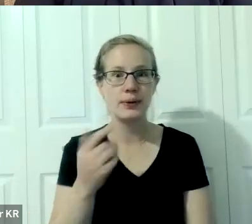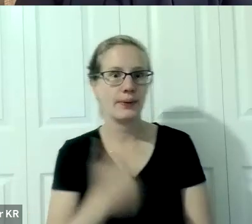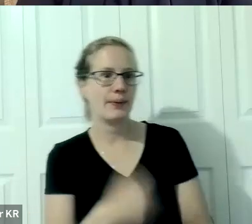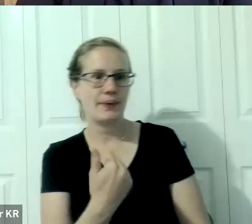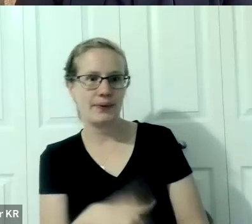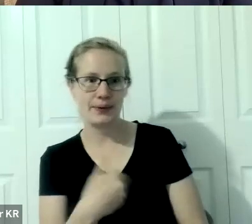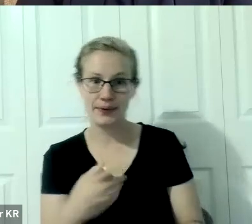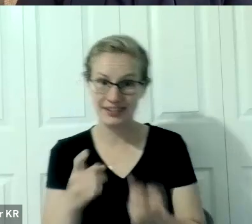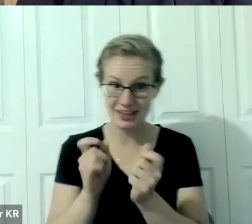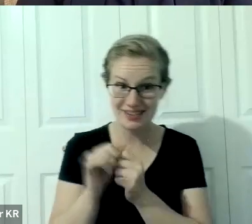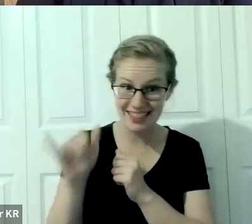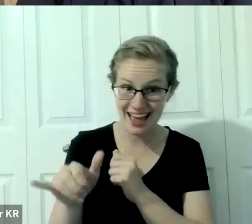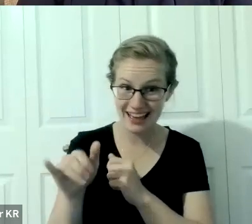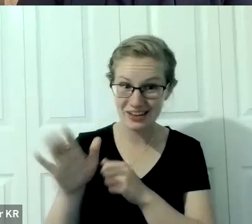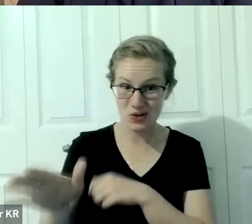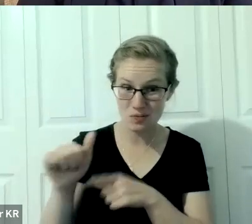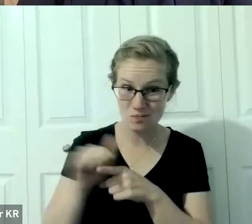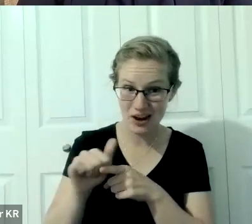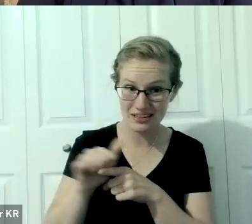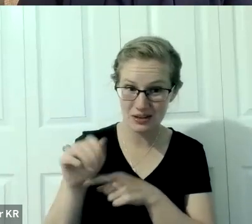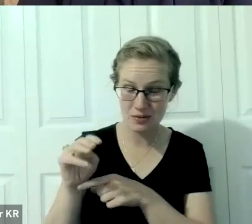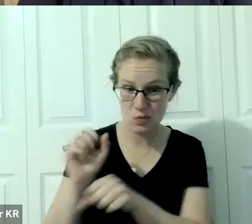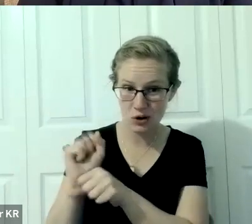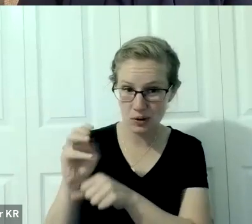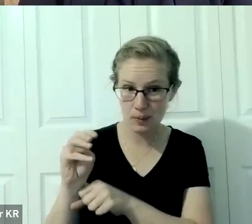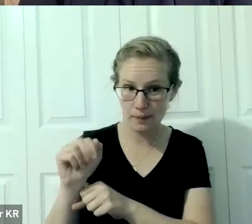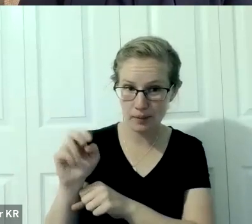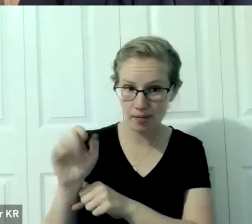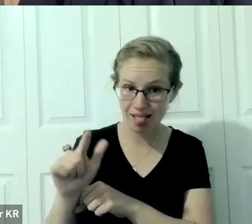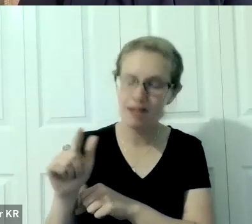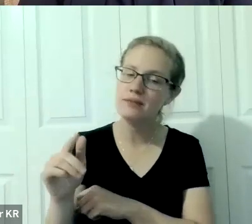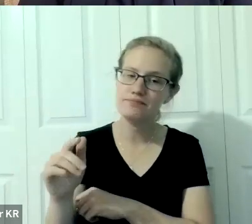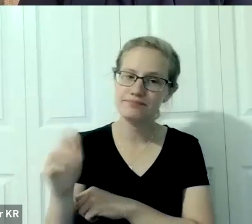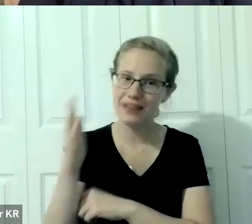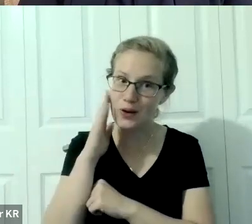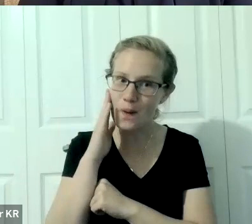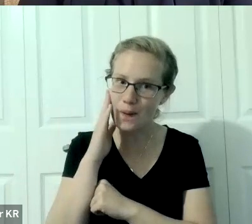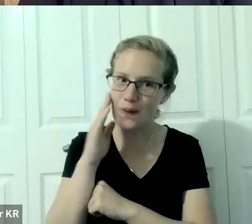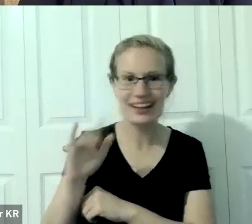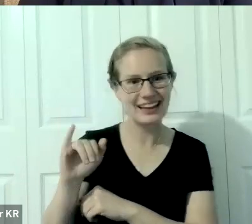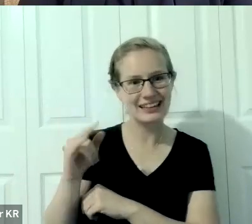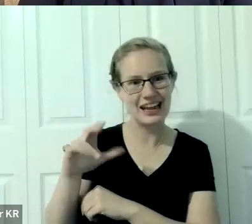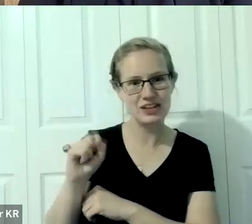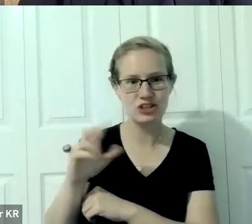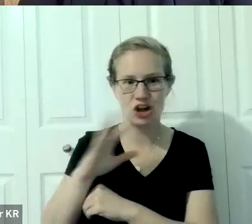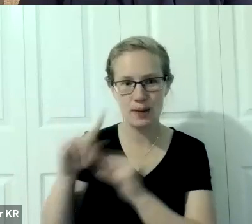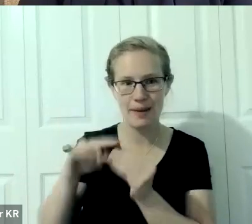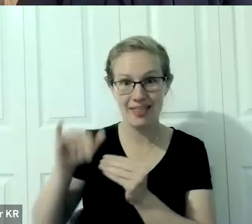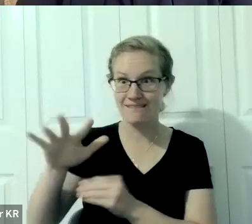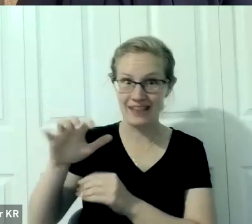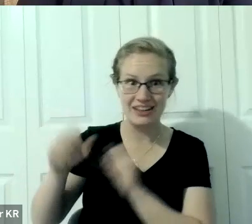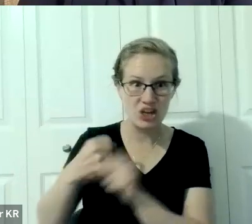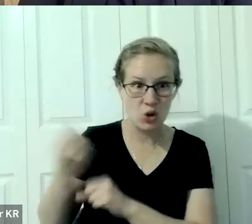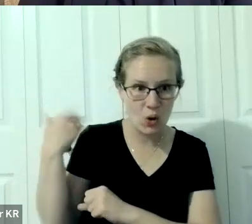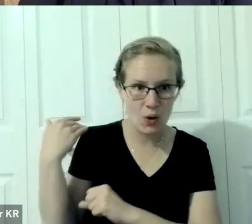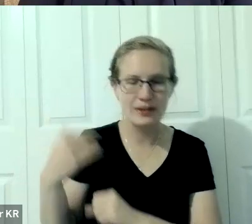deal with scrupulosity much in your practice, Maribel? And I know Ignatius talked about it 500 years ago.